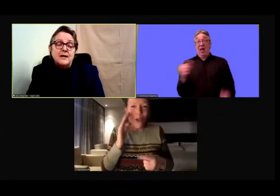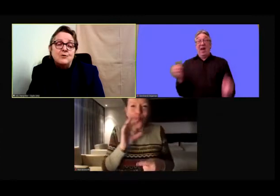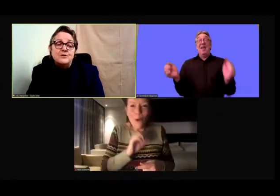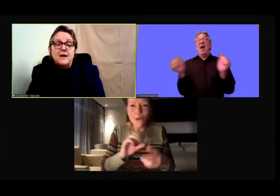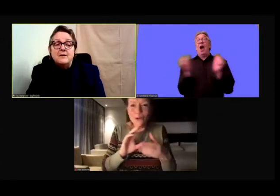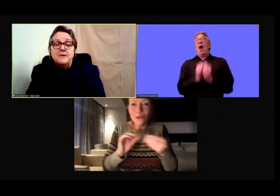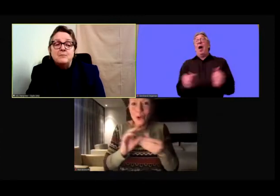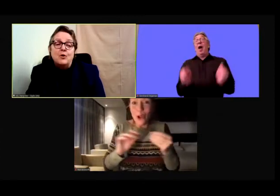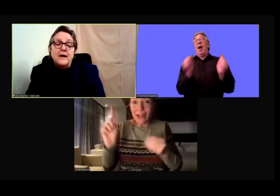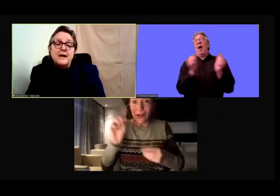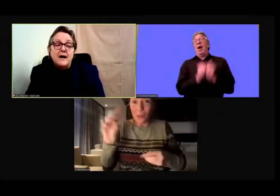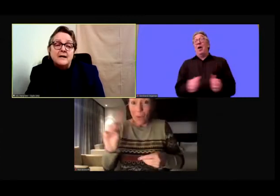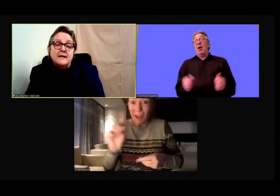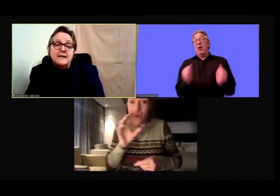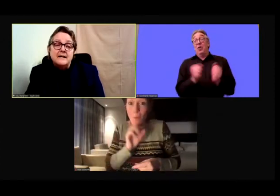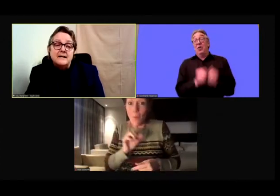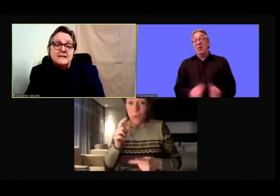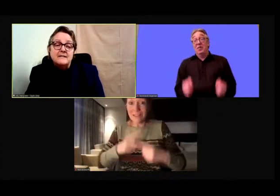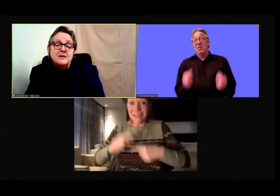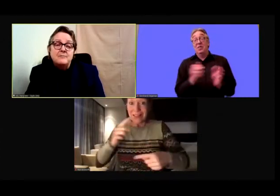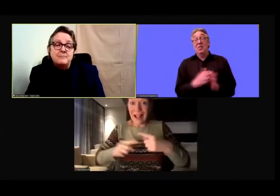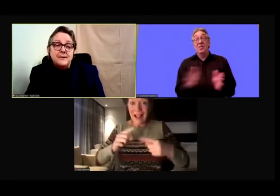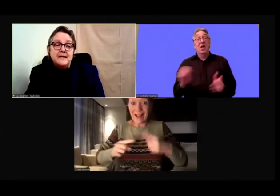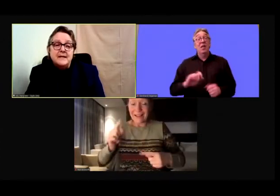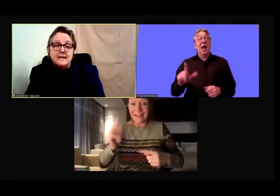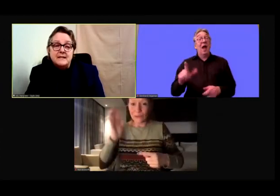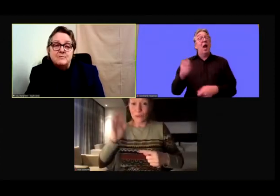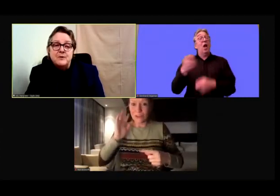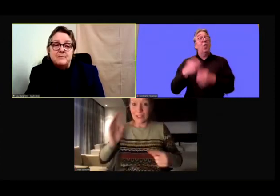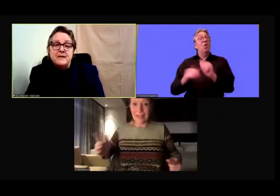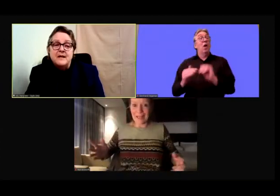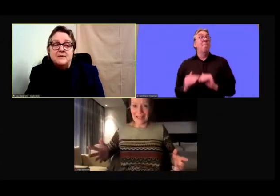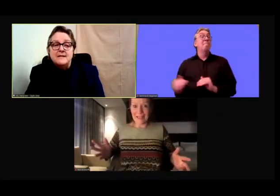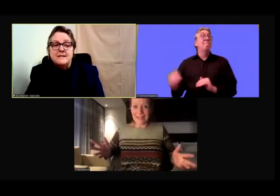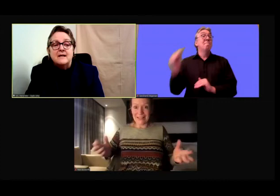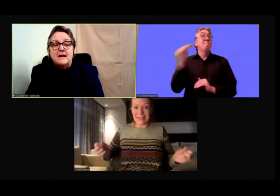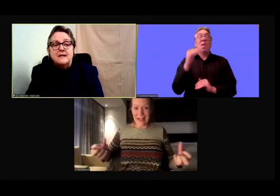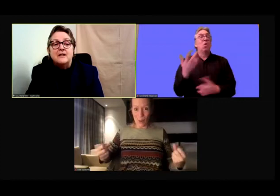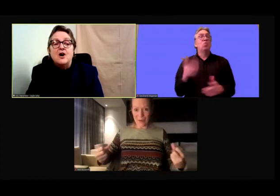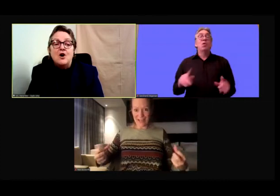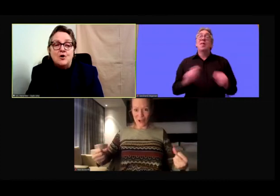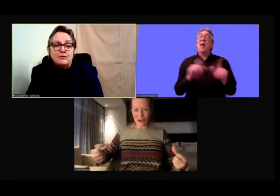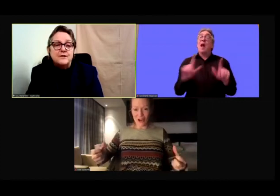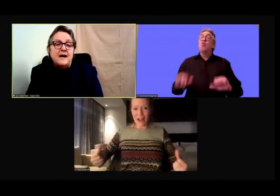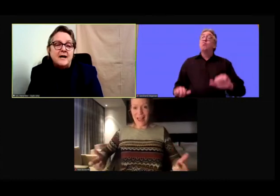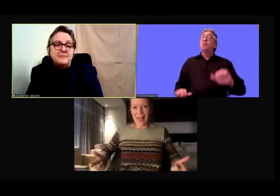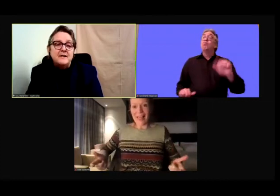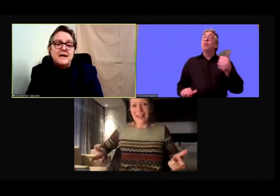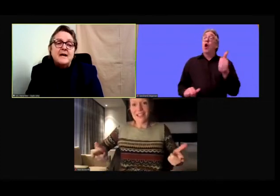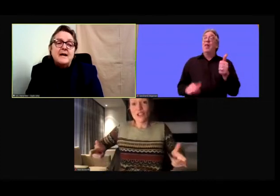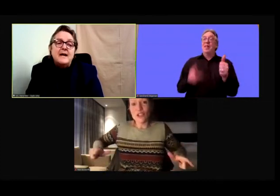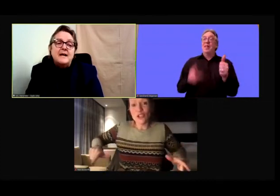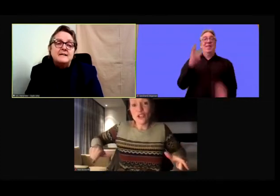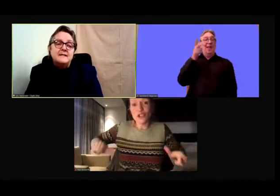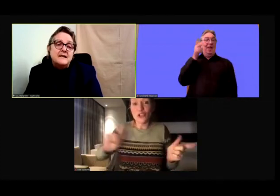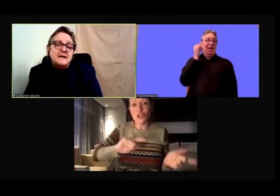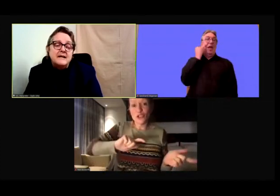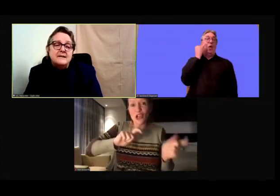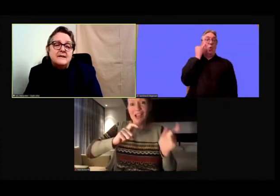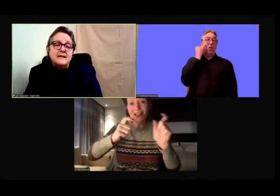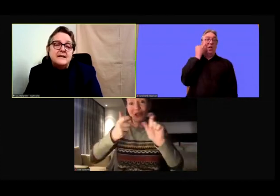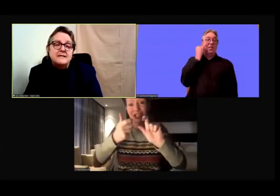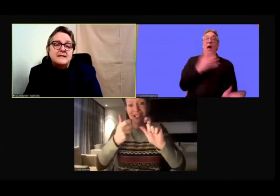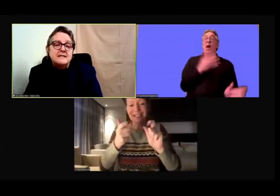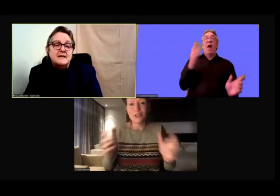years. A language might be more iconic in its beginnings, but become less iconic over time.